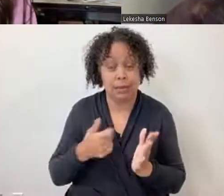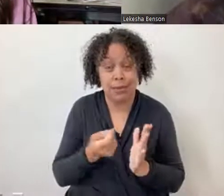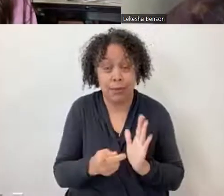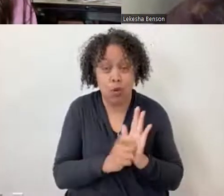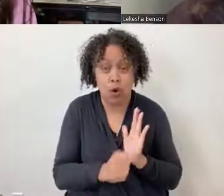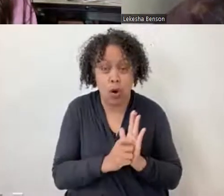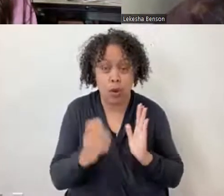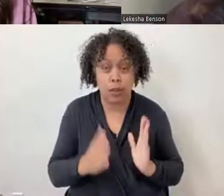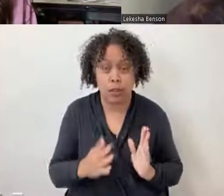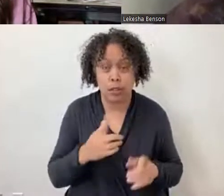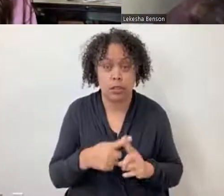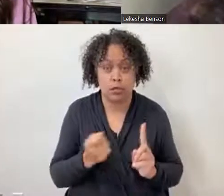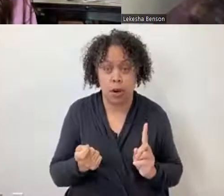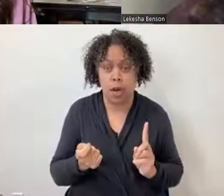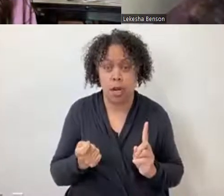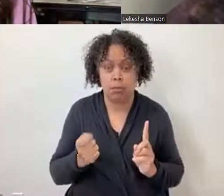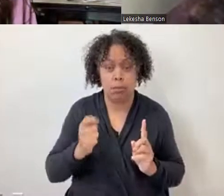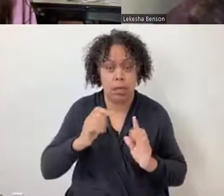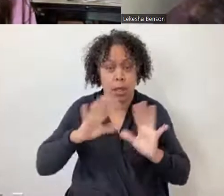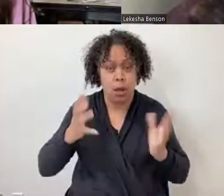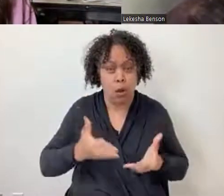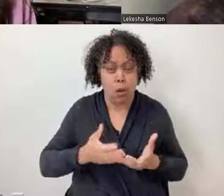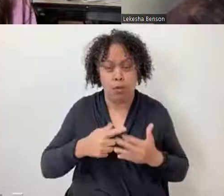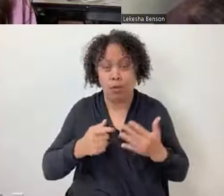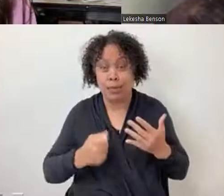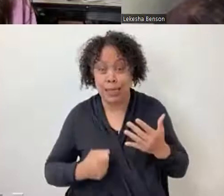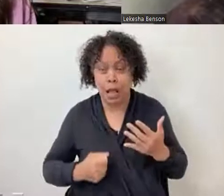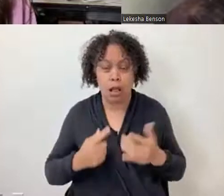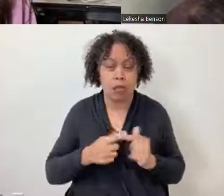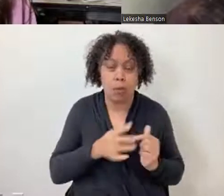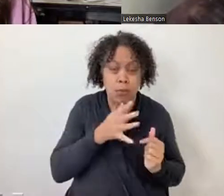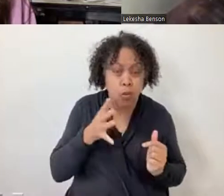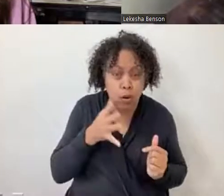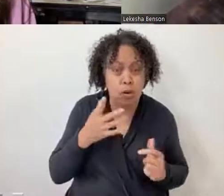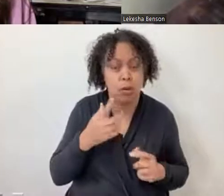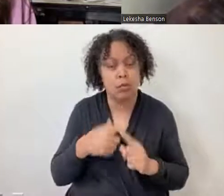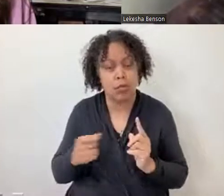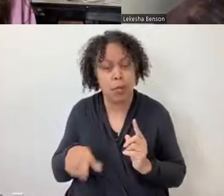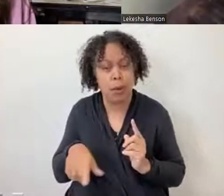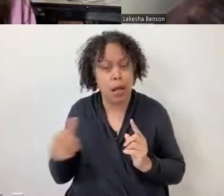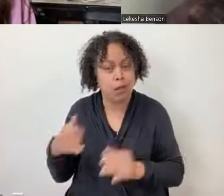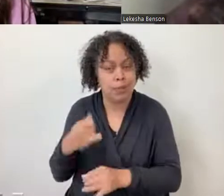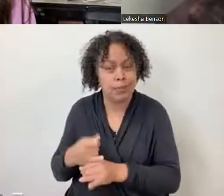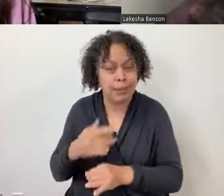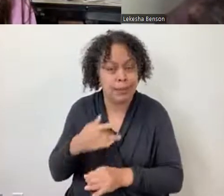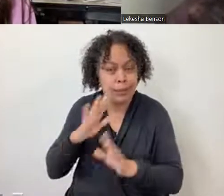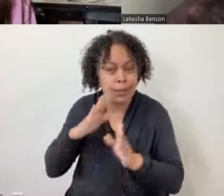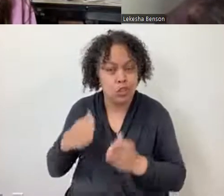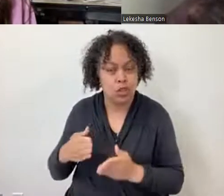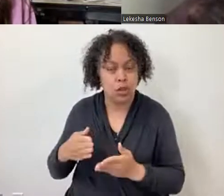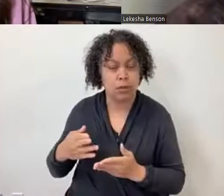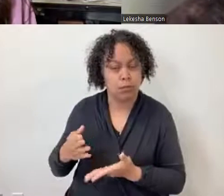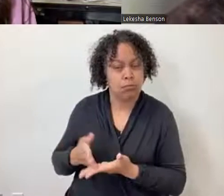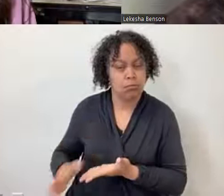from the global South, from rural areas, from institutions that primarily serve historically